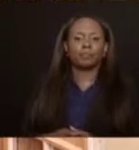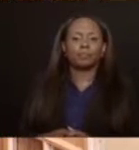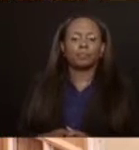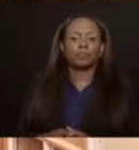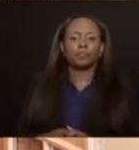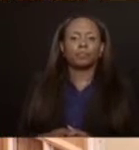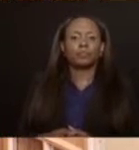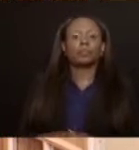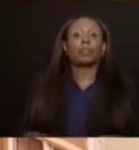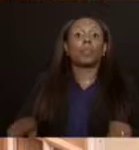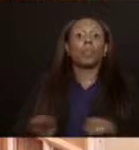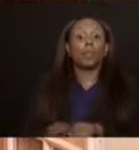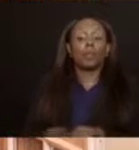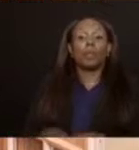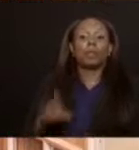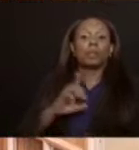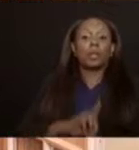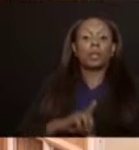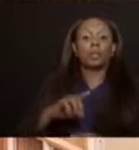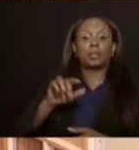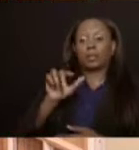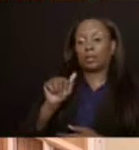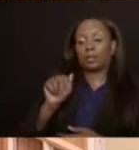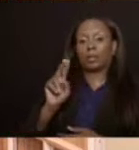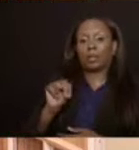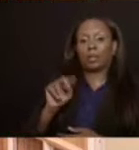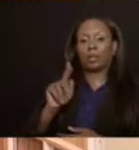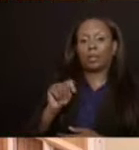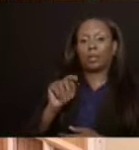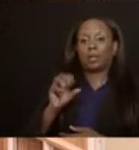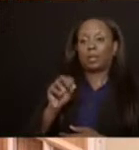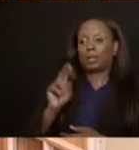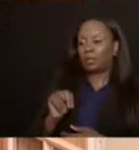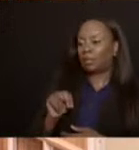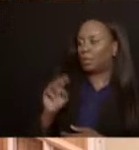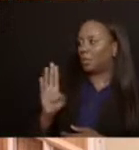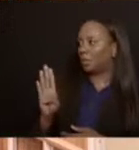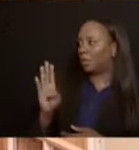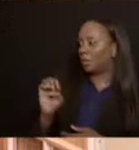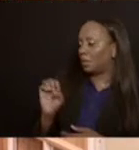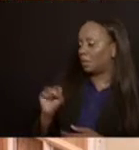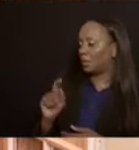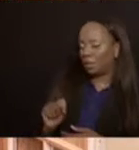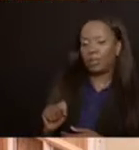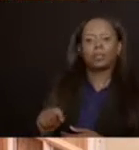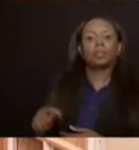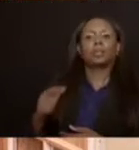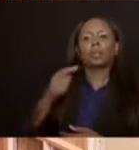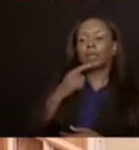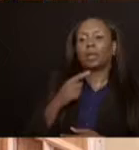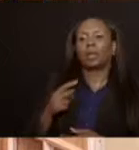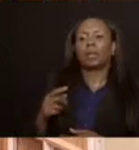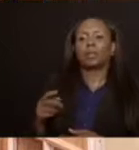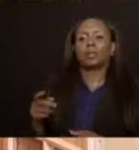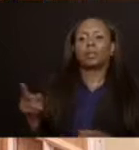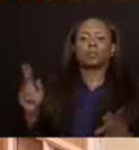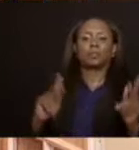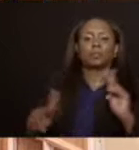Officer, Acting Chief Medical Officer Dr. Anton Best confirmed to Minister Bostic and myself that the persons who are calling from the